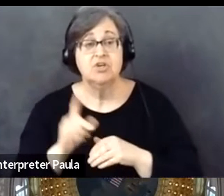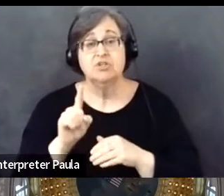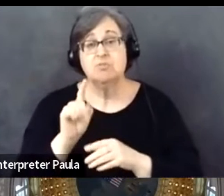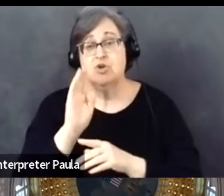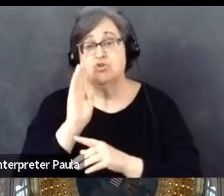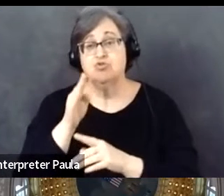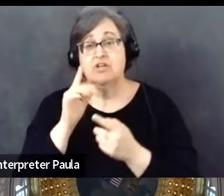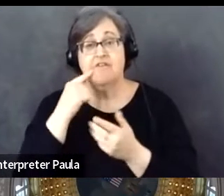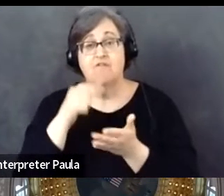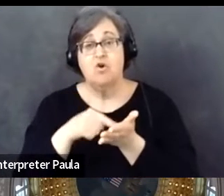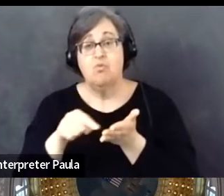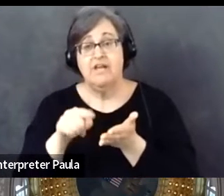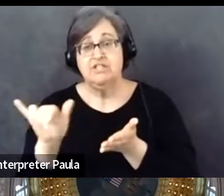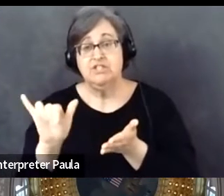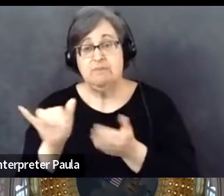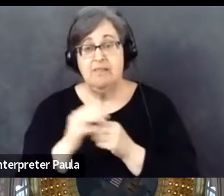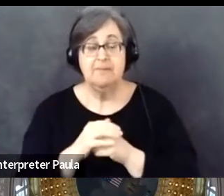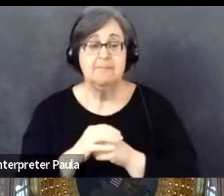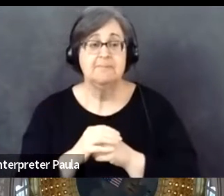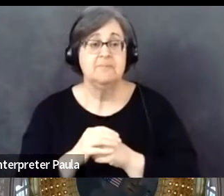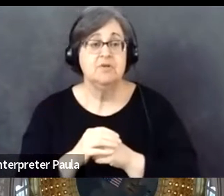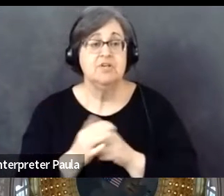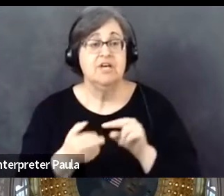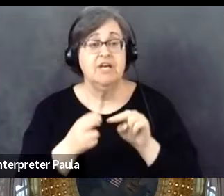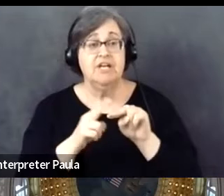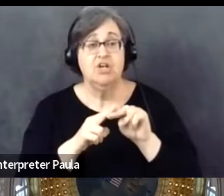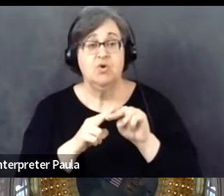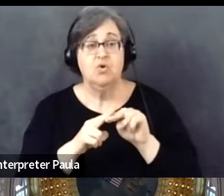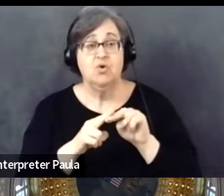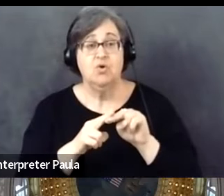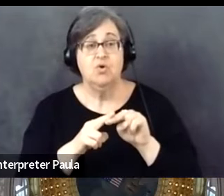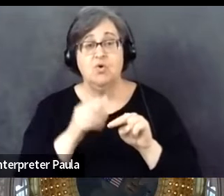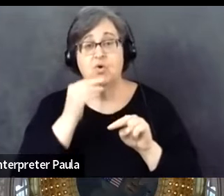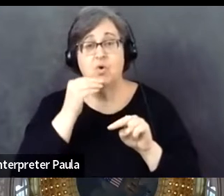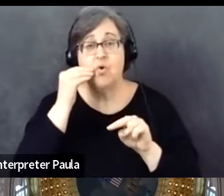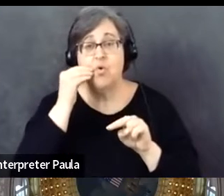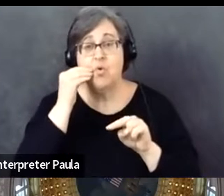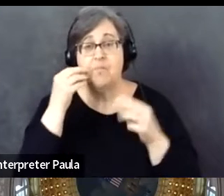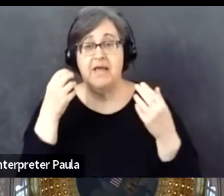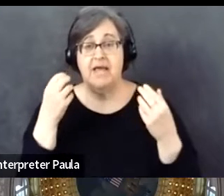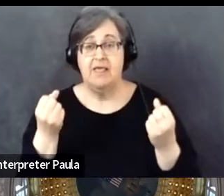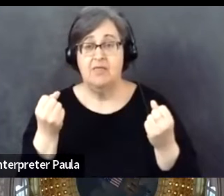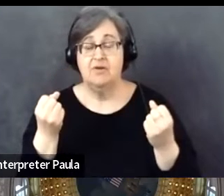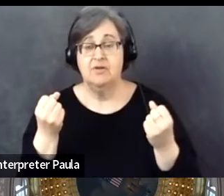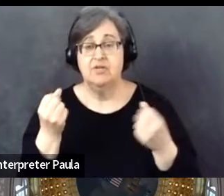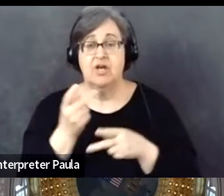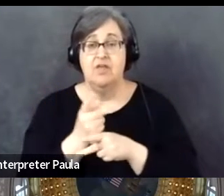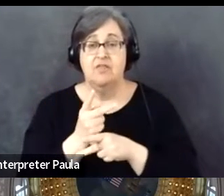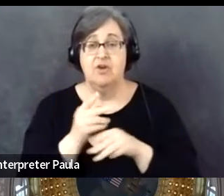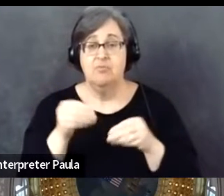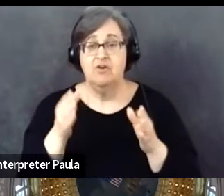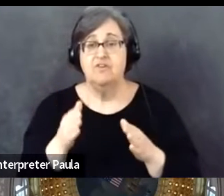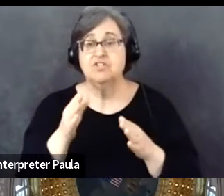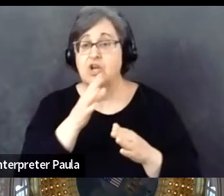directly to wages as well. There's an increase in home health care providers in